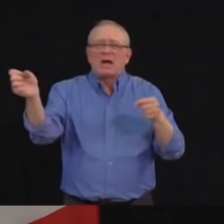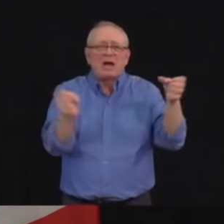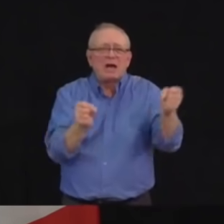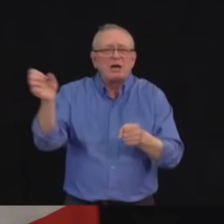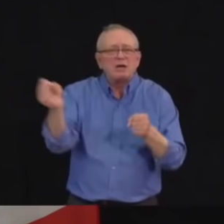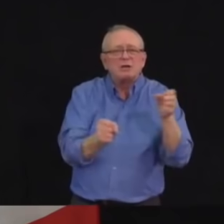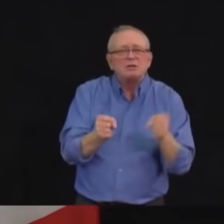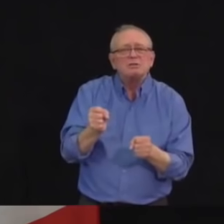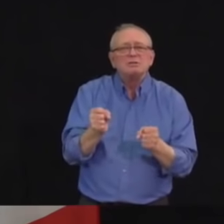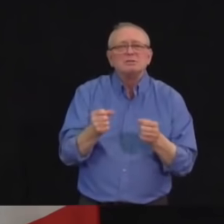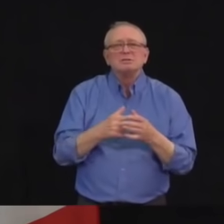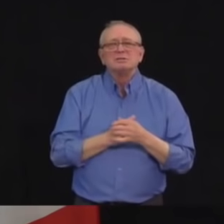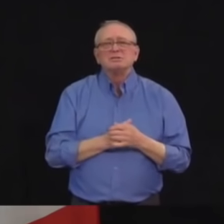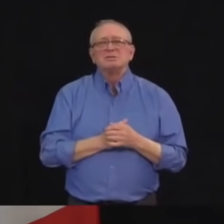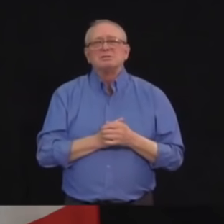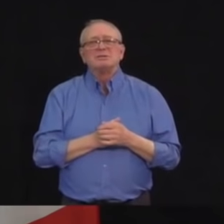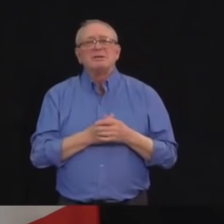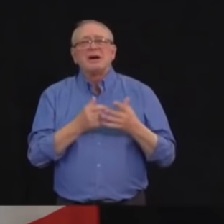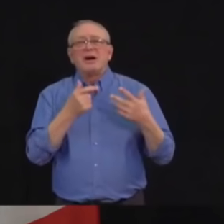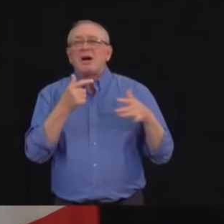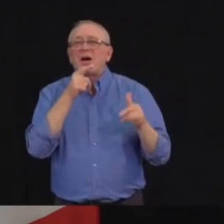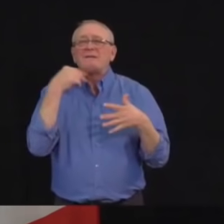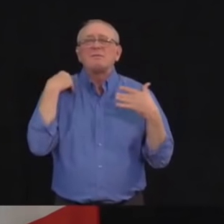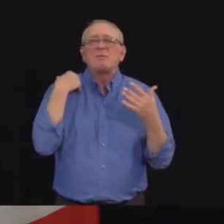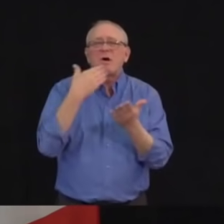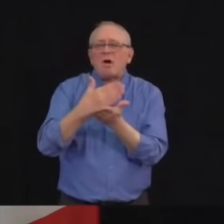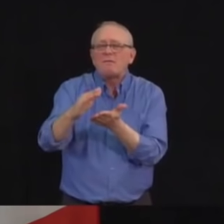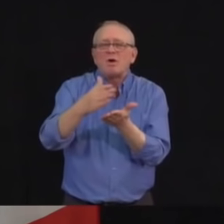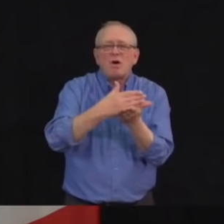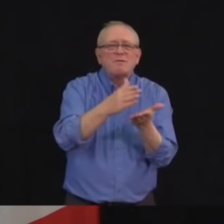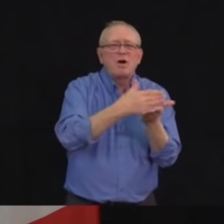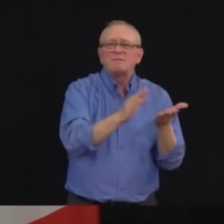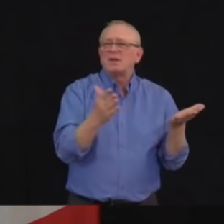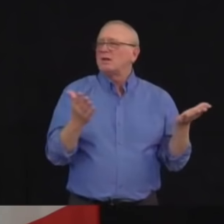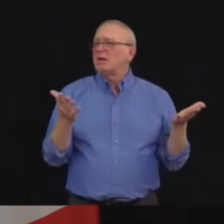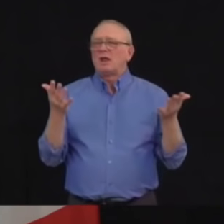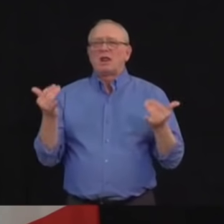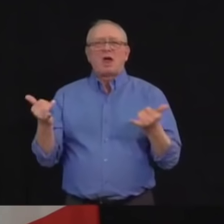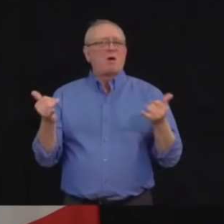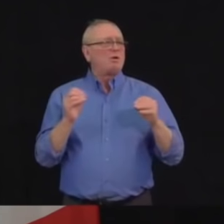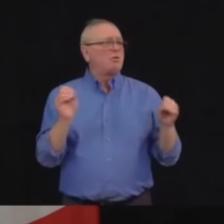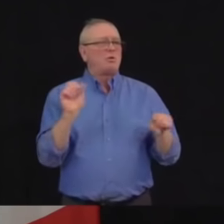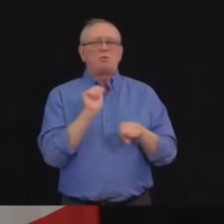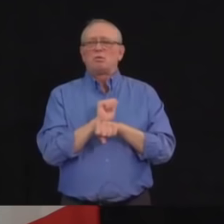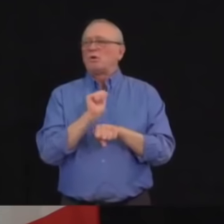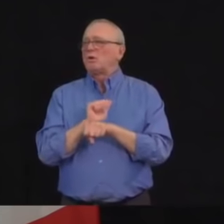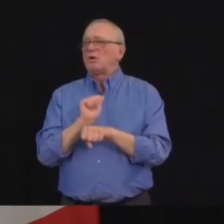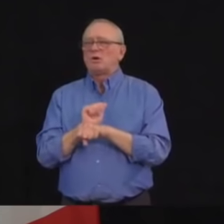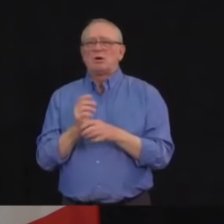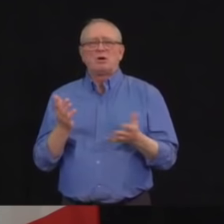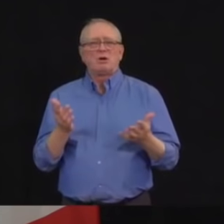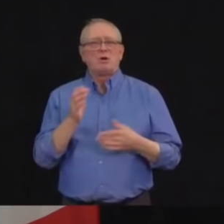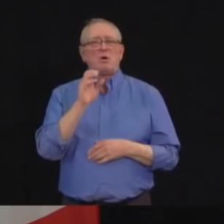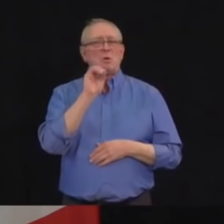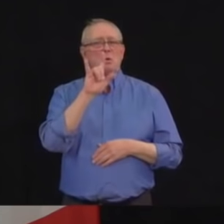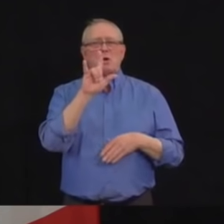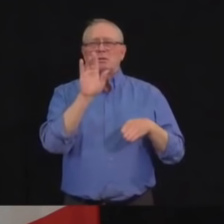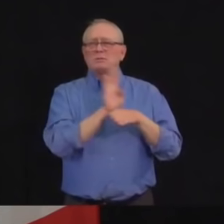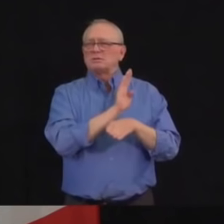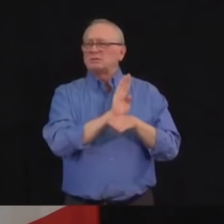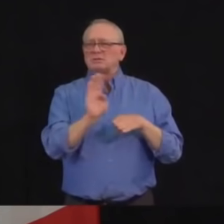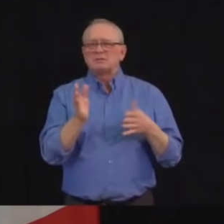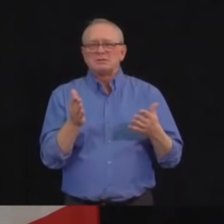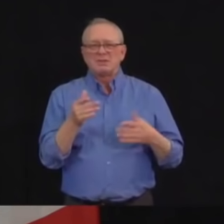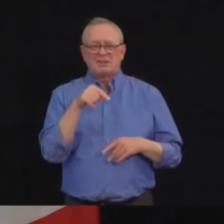off and who are maybe right now facing unemployment in the oil field services sector. This is an important